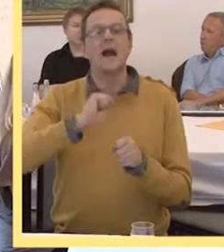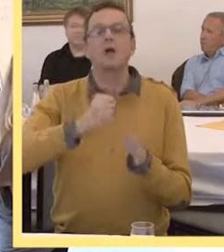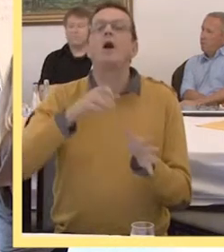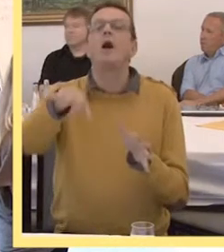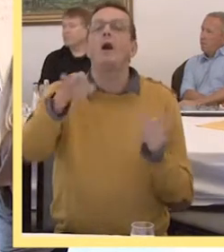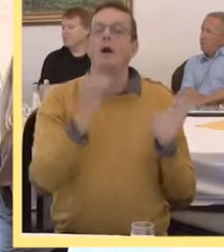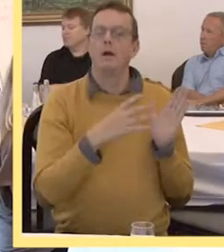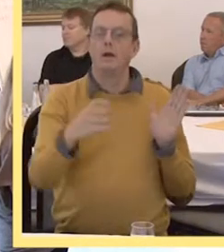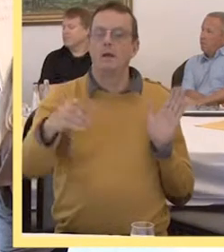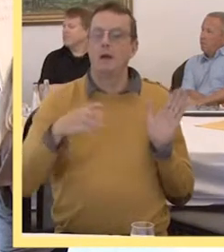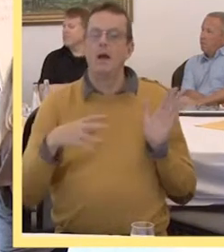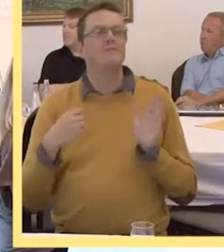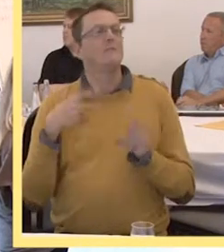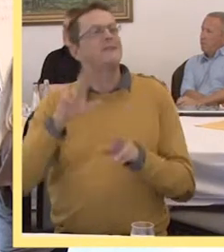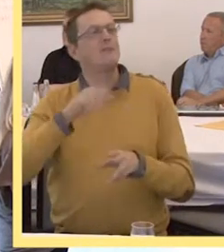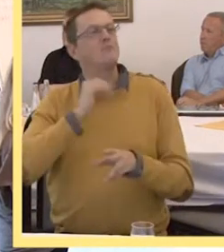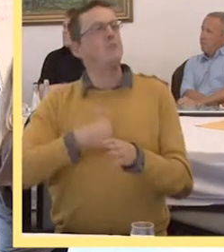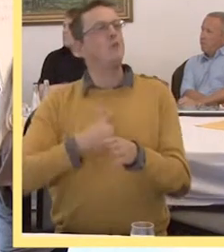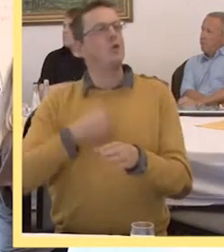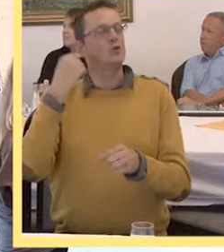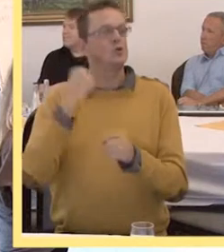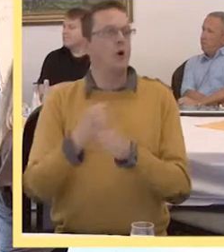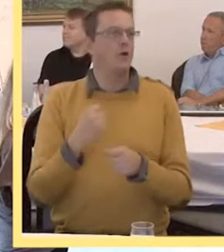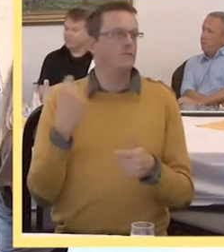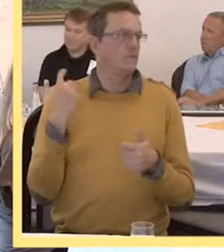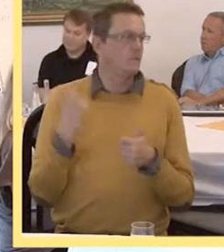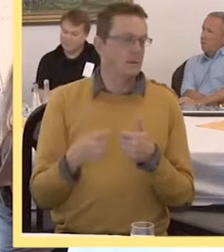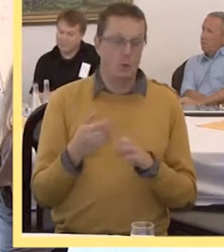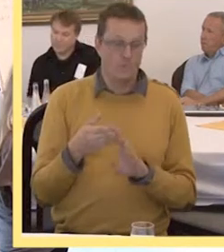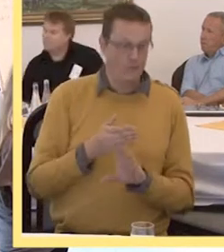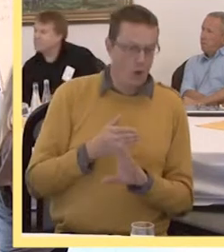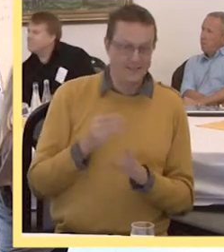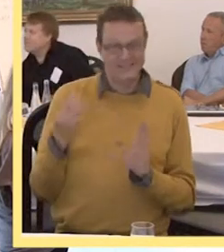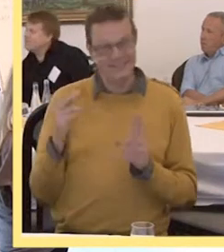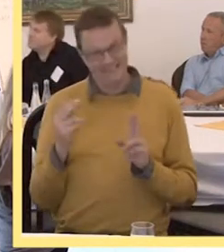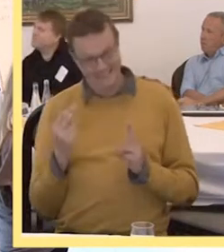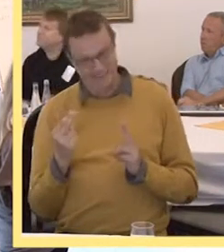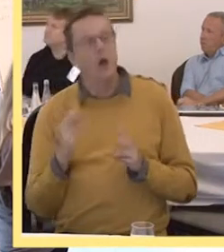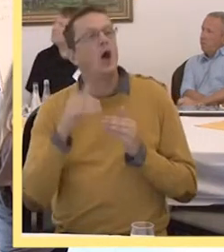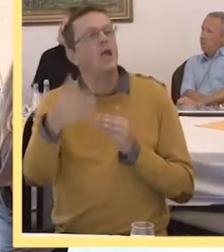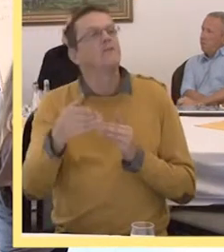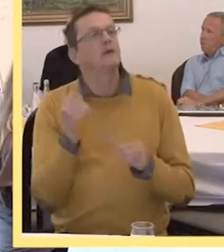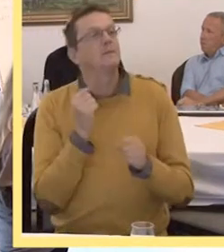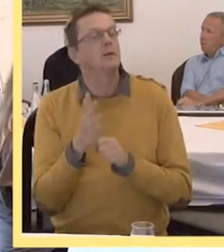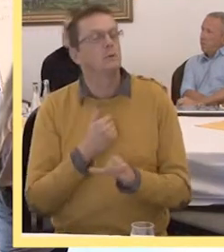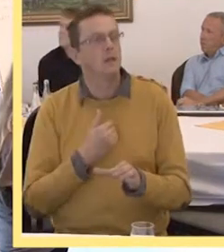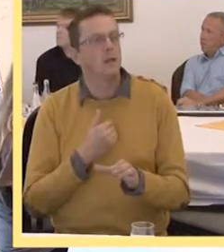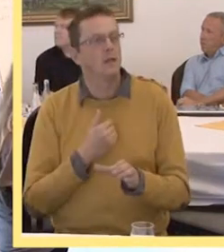what can be done before, during, or after an event. And we're also